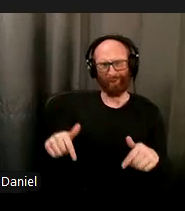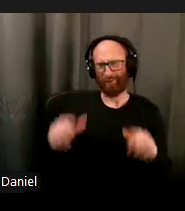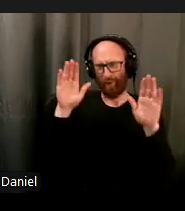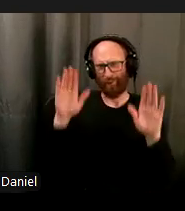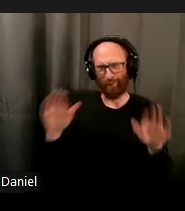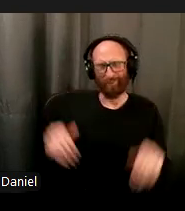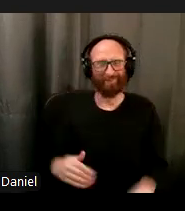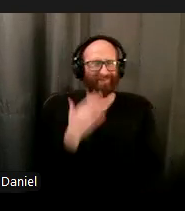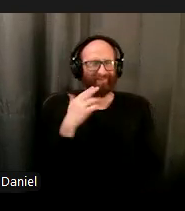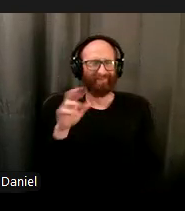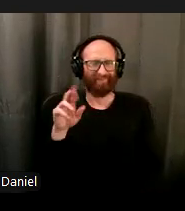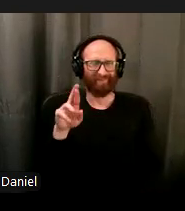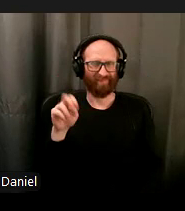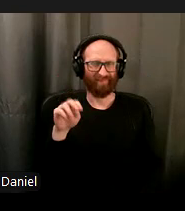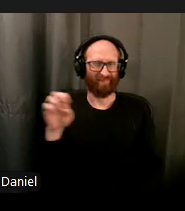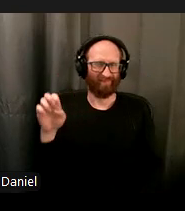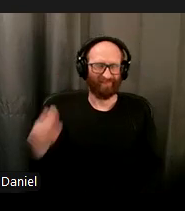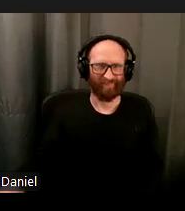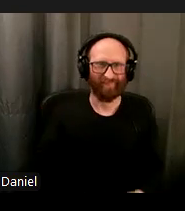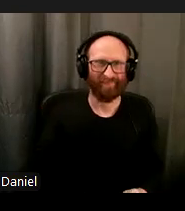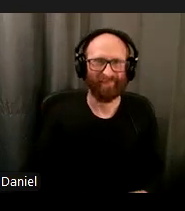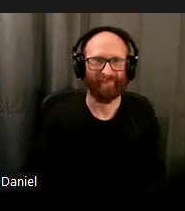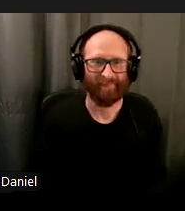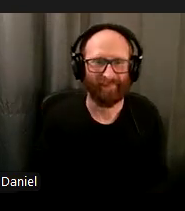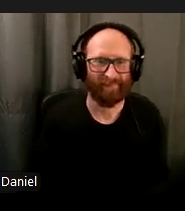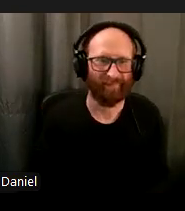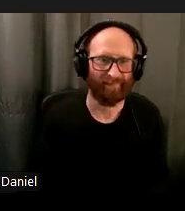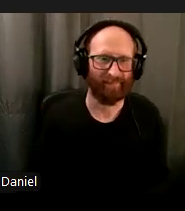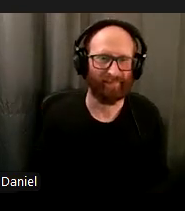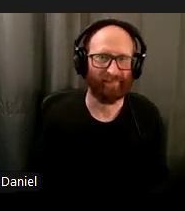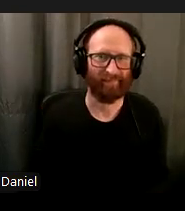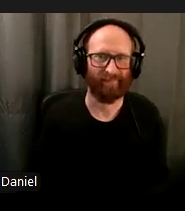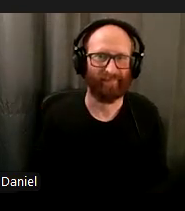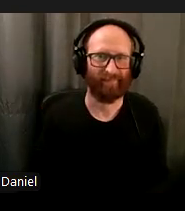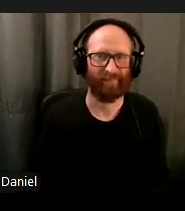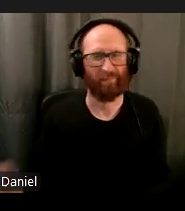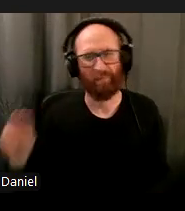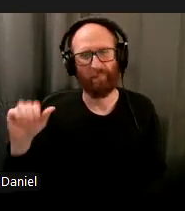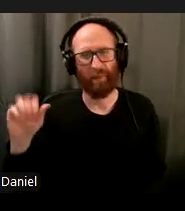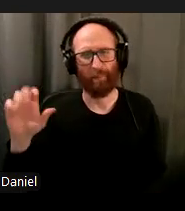Renee. Gracias a todos.